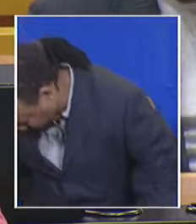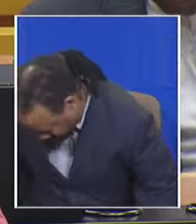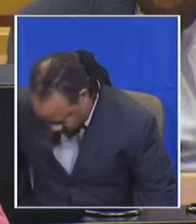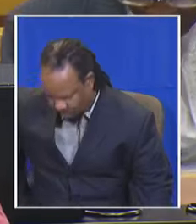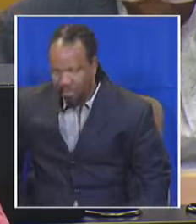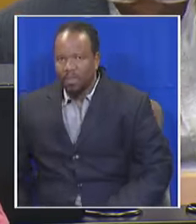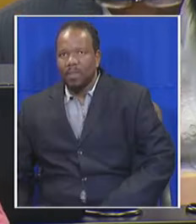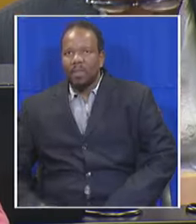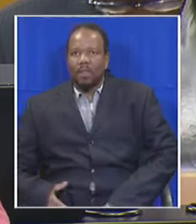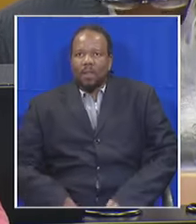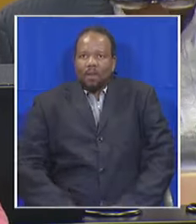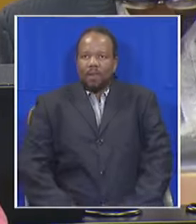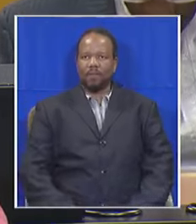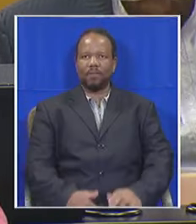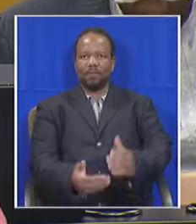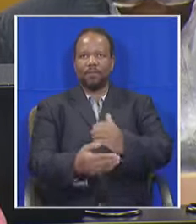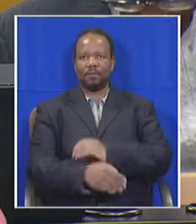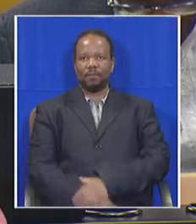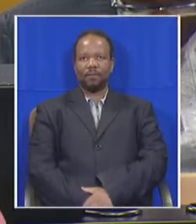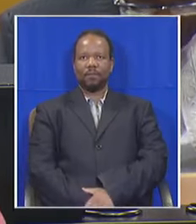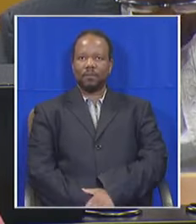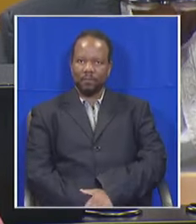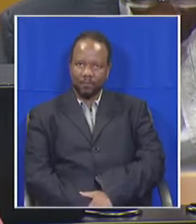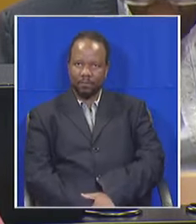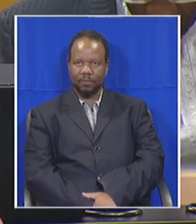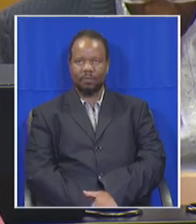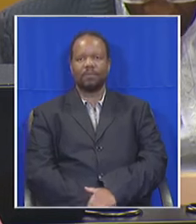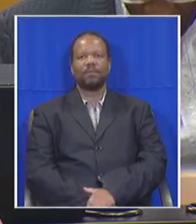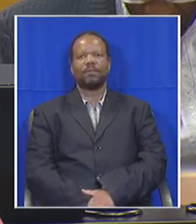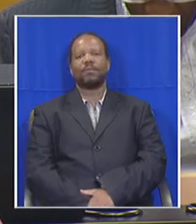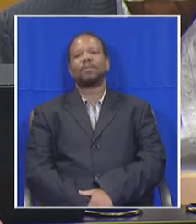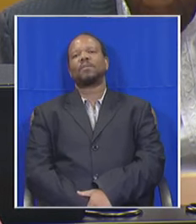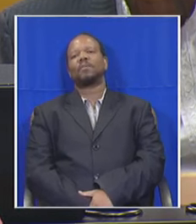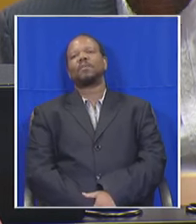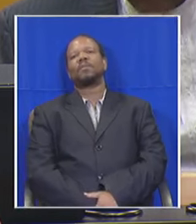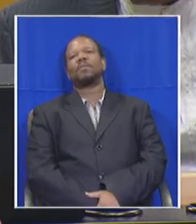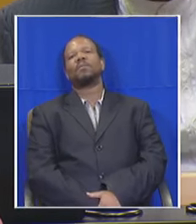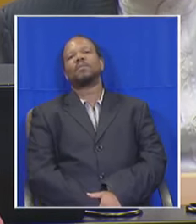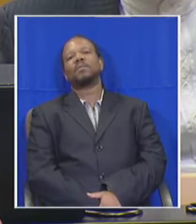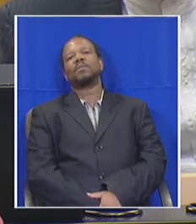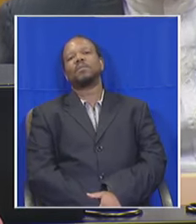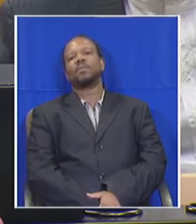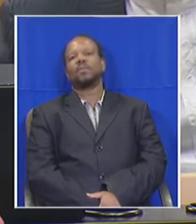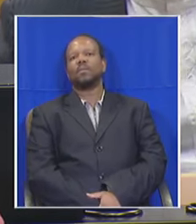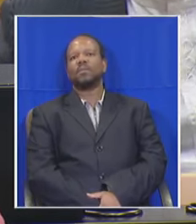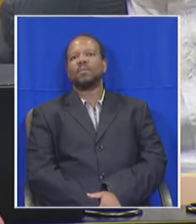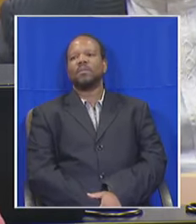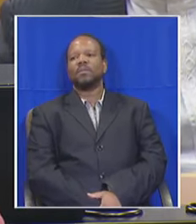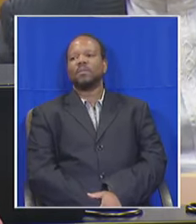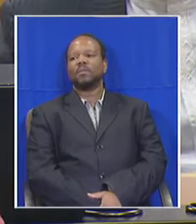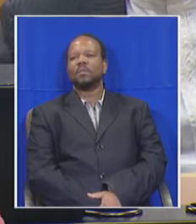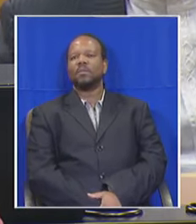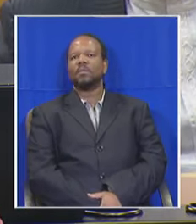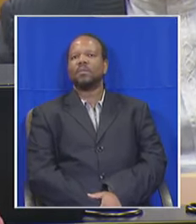members with the opportunity to substantively deal with corruption, as we must. And we